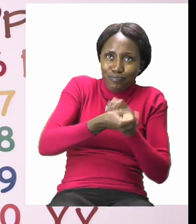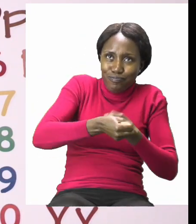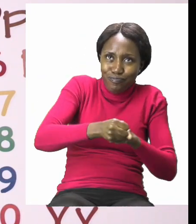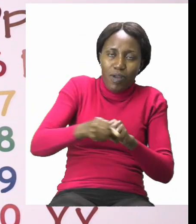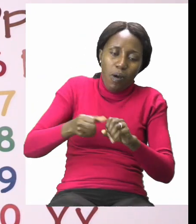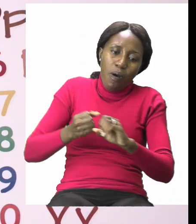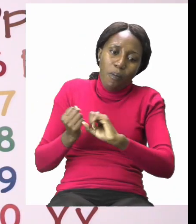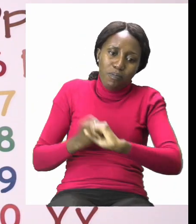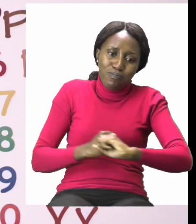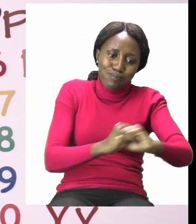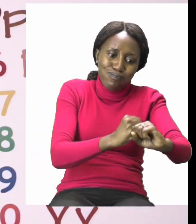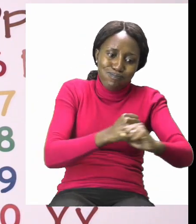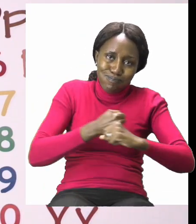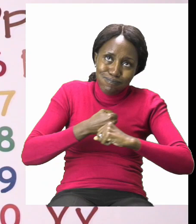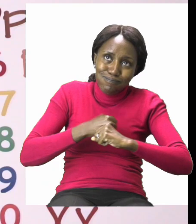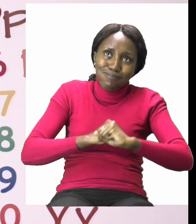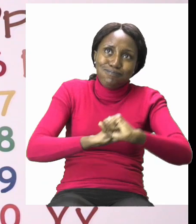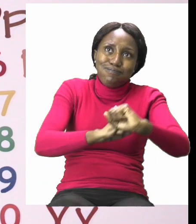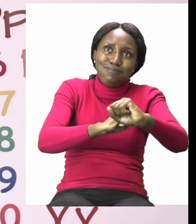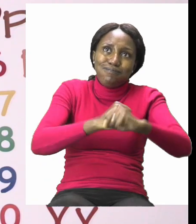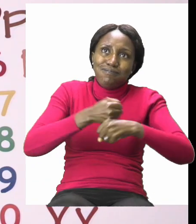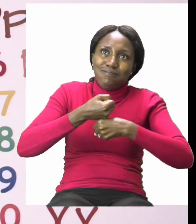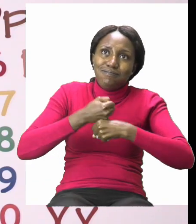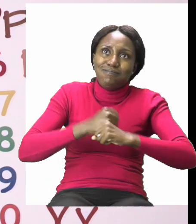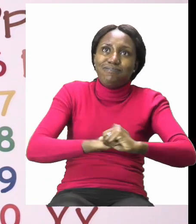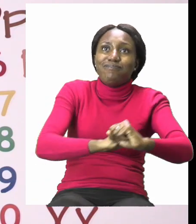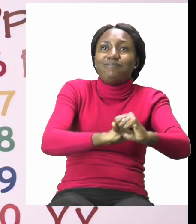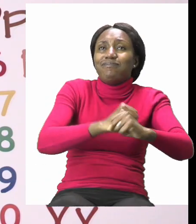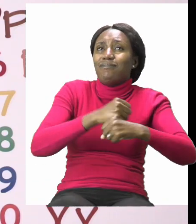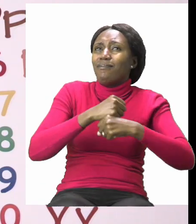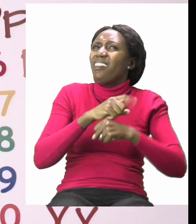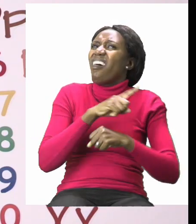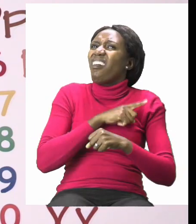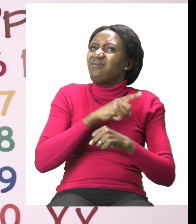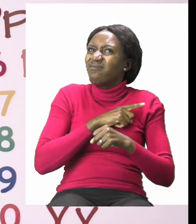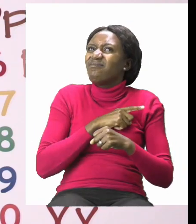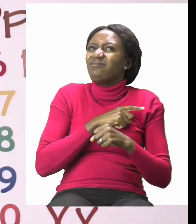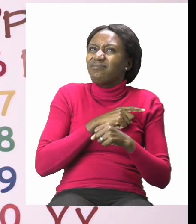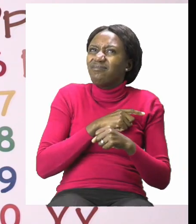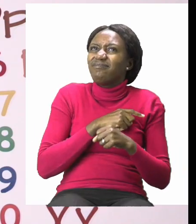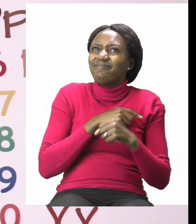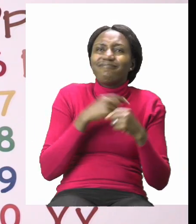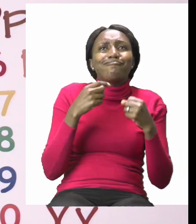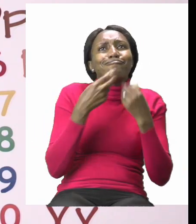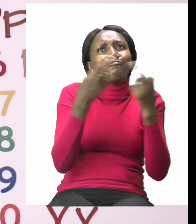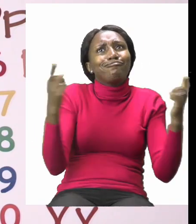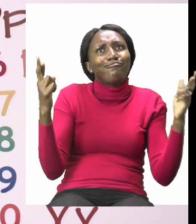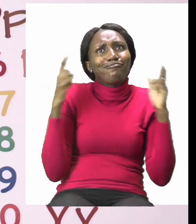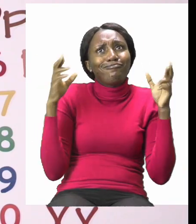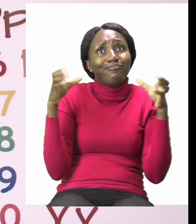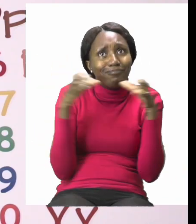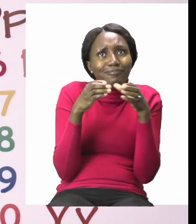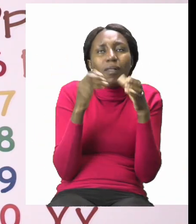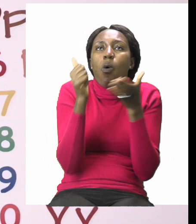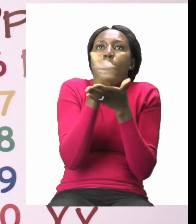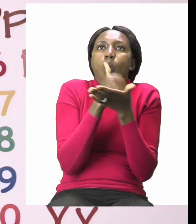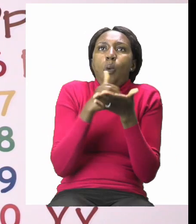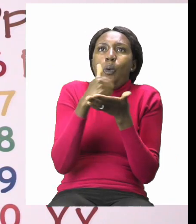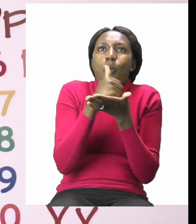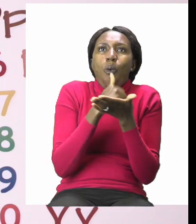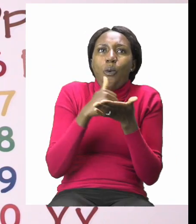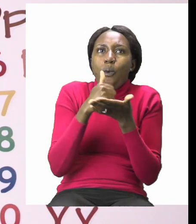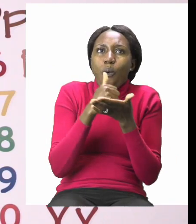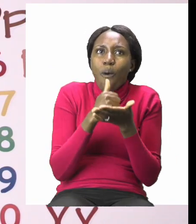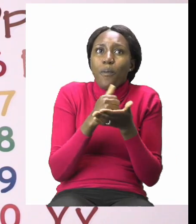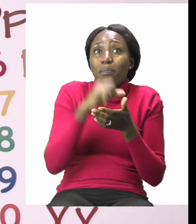reason why we mop the floor, boys and girls, is to keep it clean and germ-free. Then, another item we use